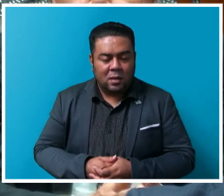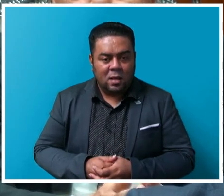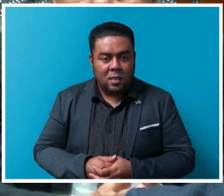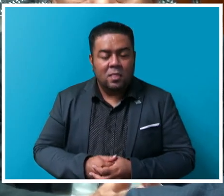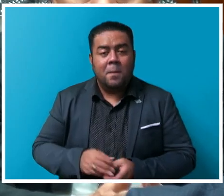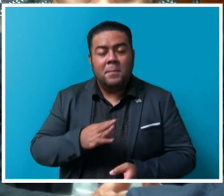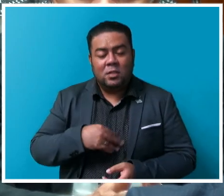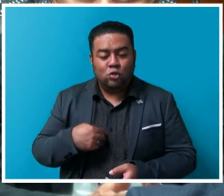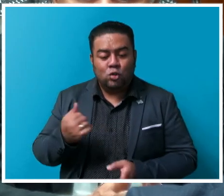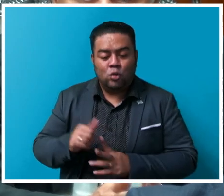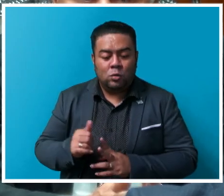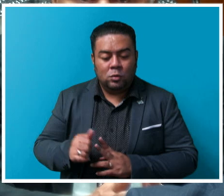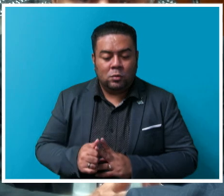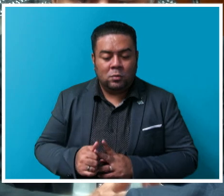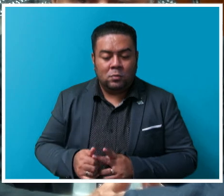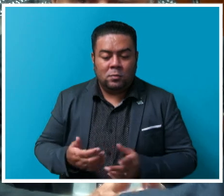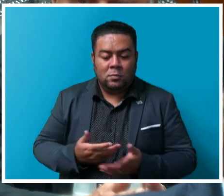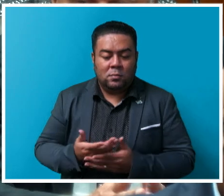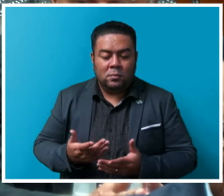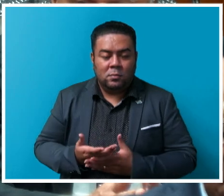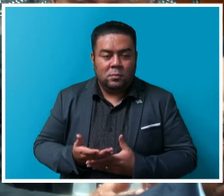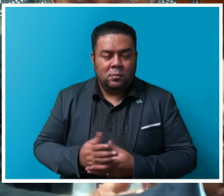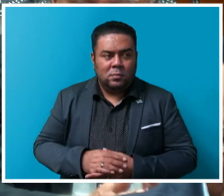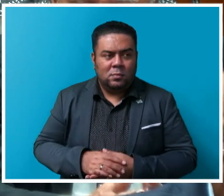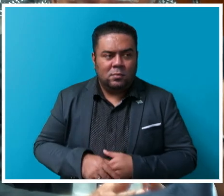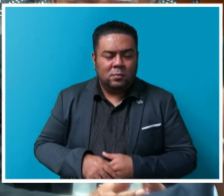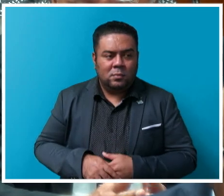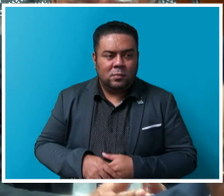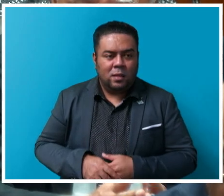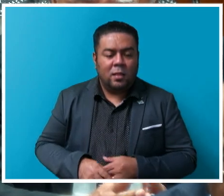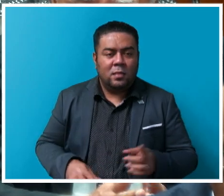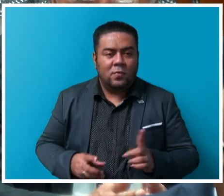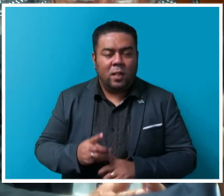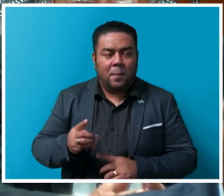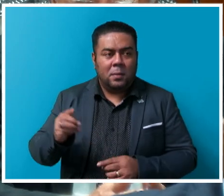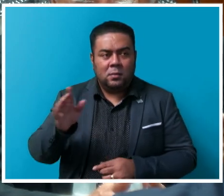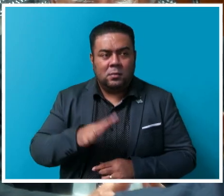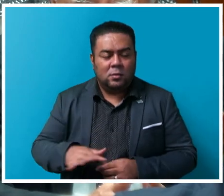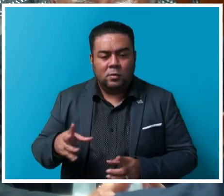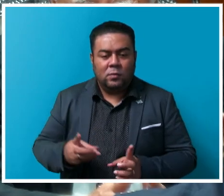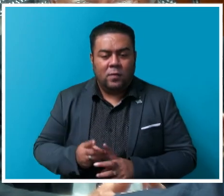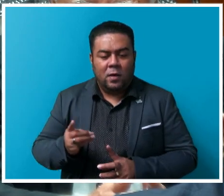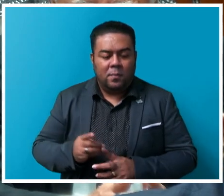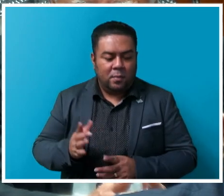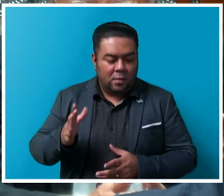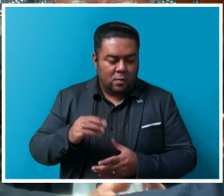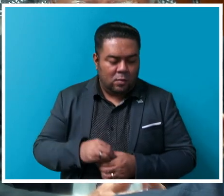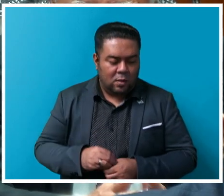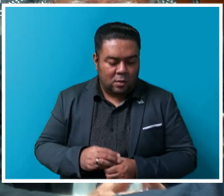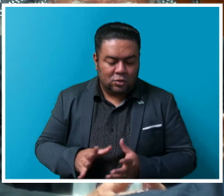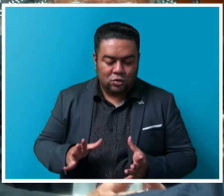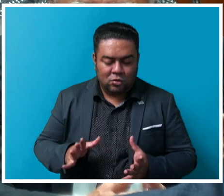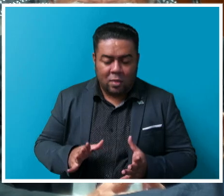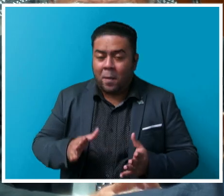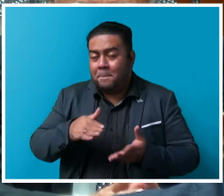also collaborating with key stakeholders and development agencies to develop the aquaculture sector. The passing of